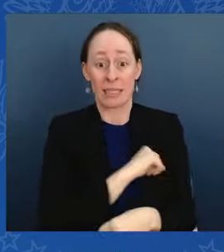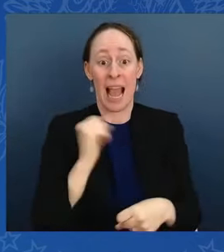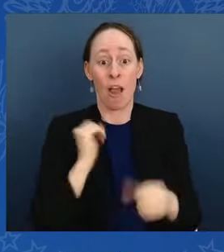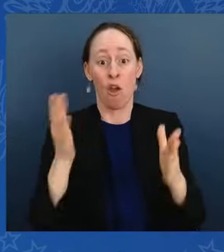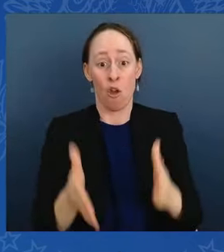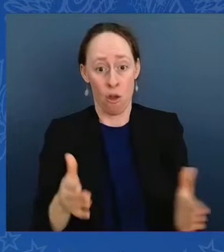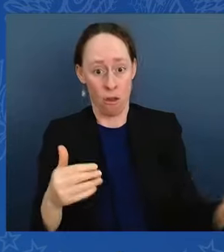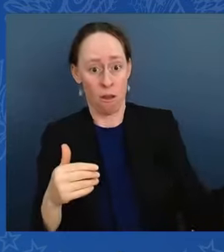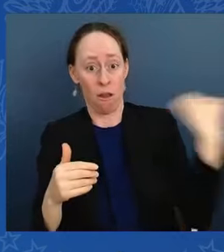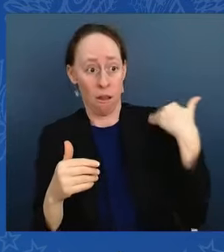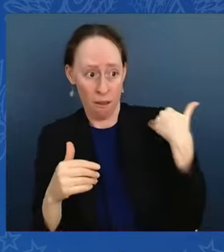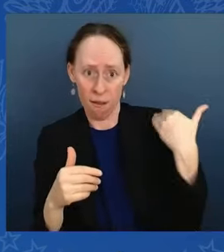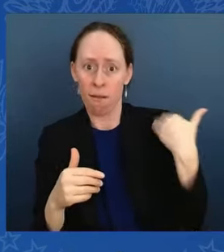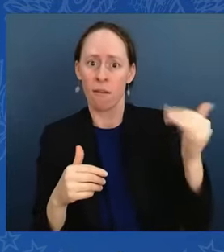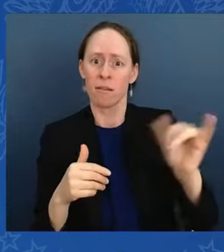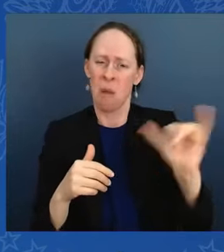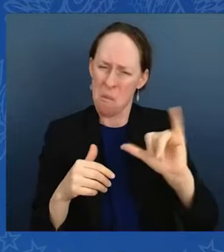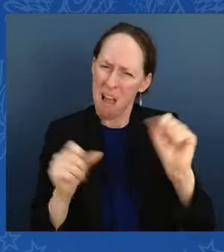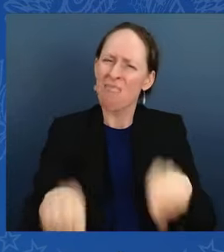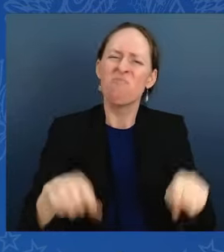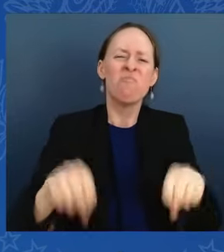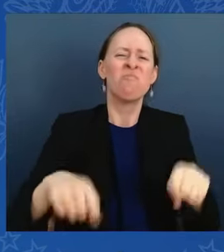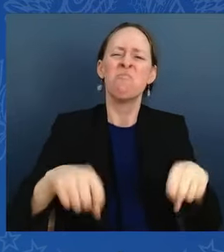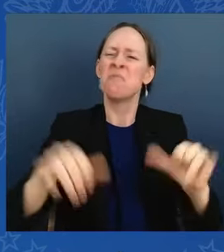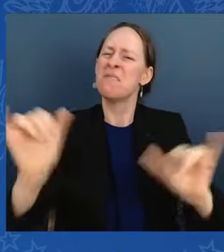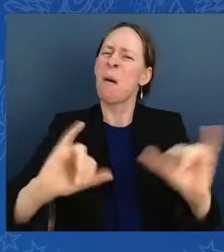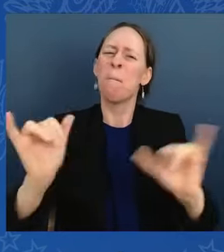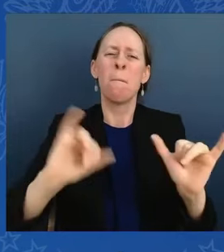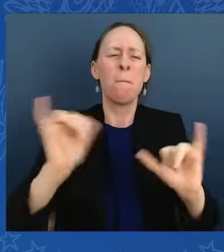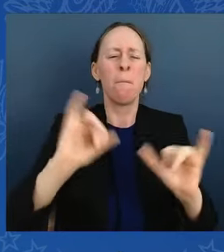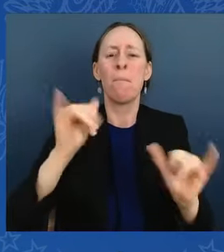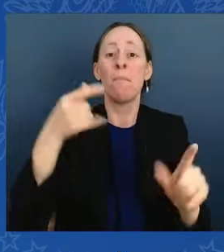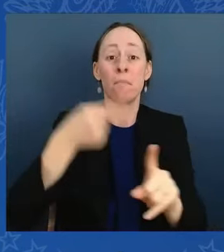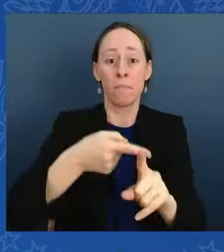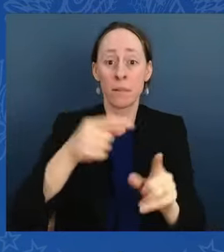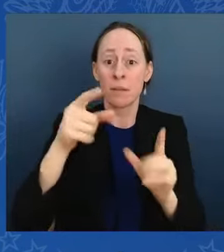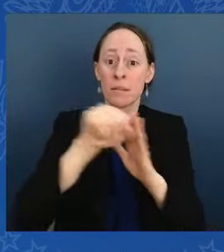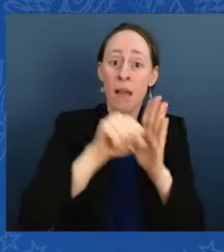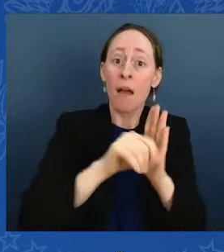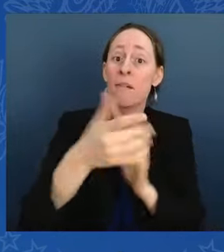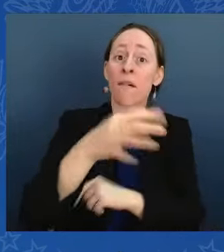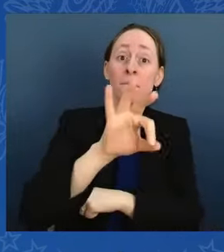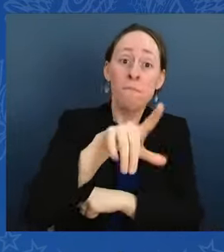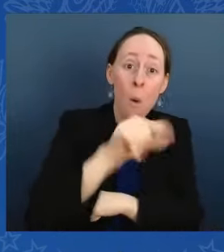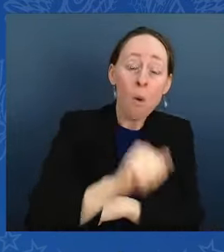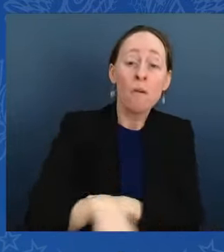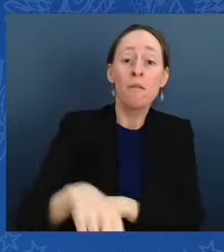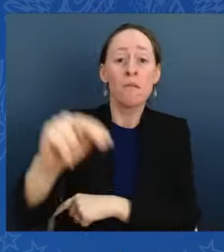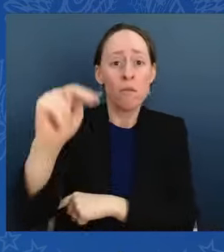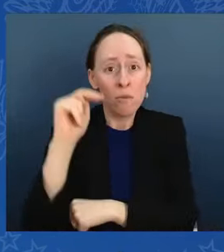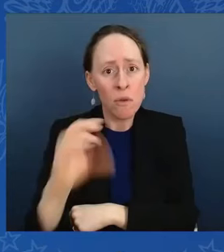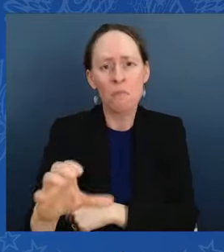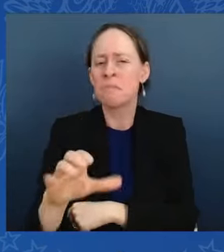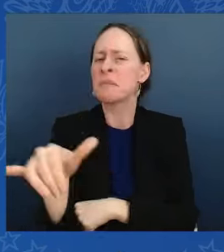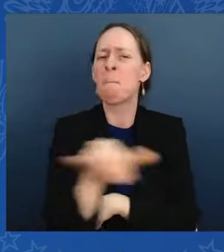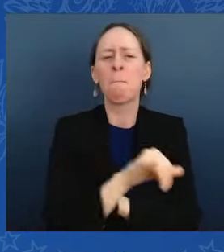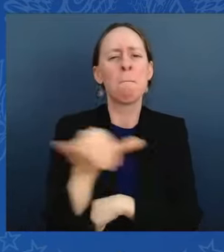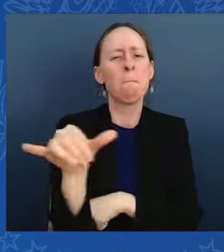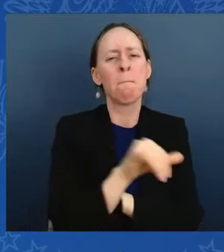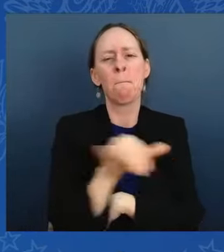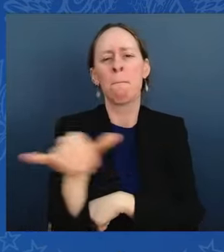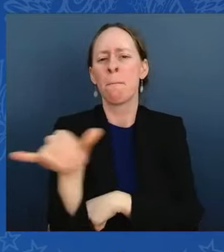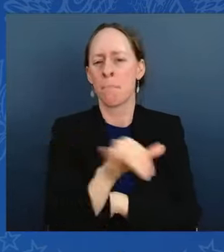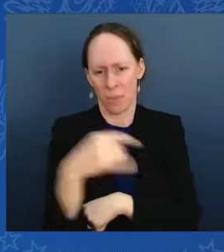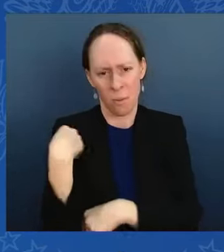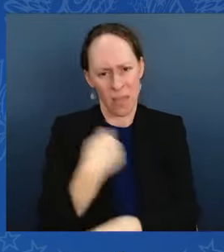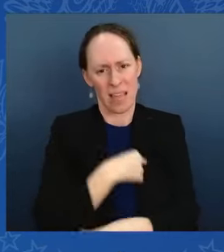as we're doing for North Carolina. Folks, this is going to pay for the urgent work to clear the mud, remove the downed trees, provide